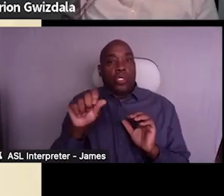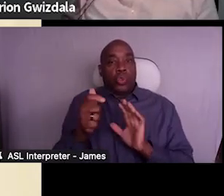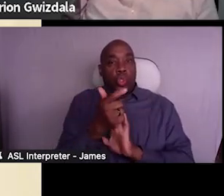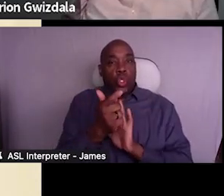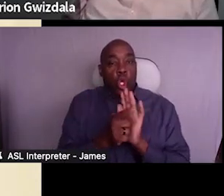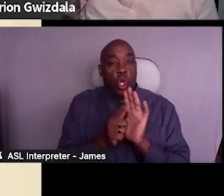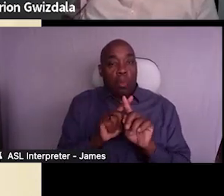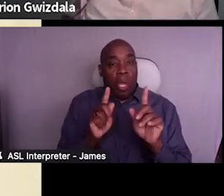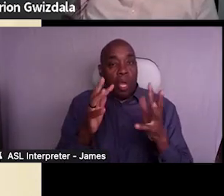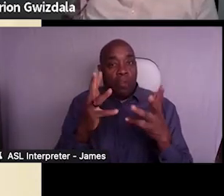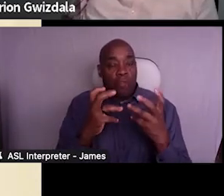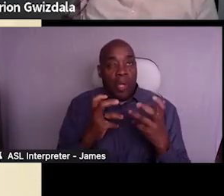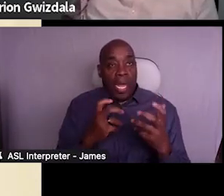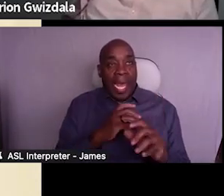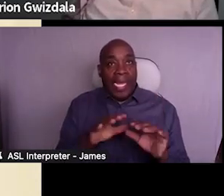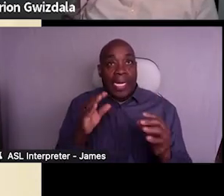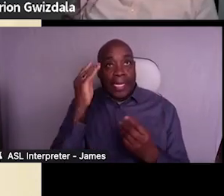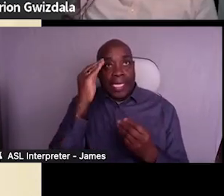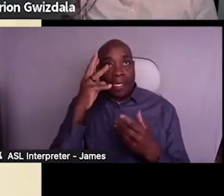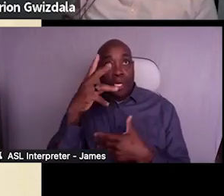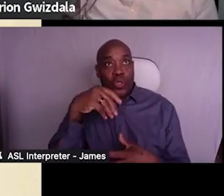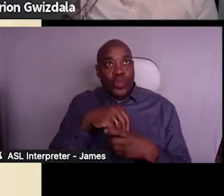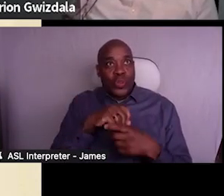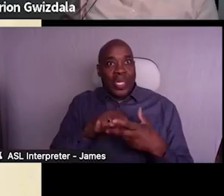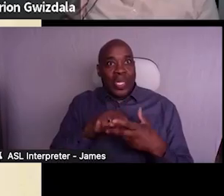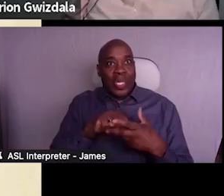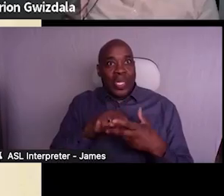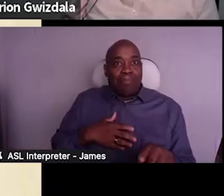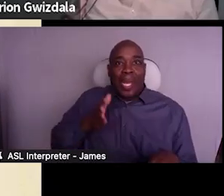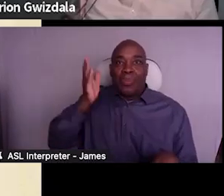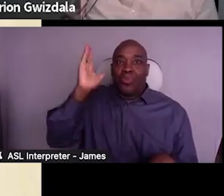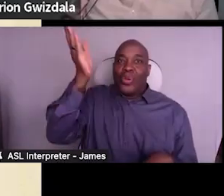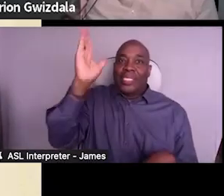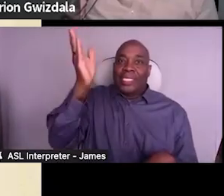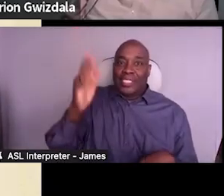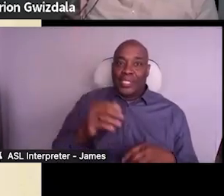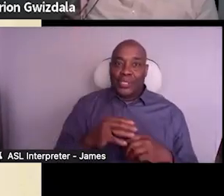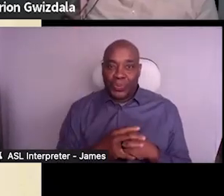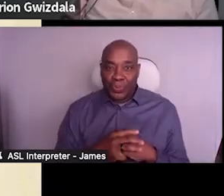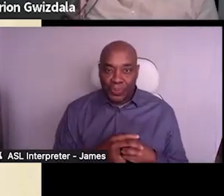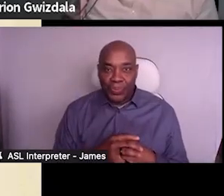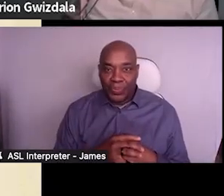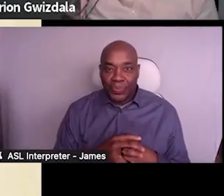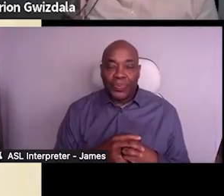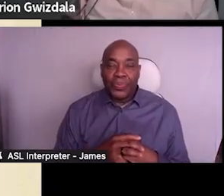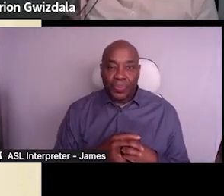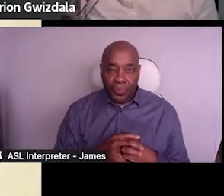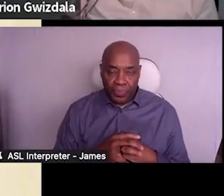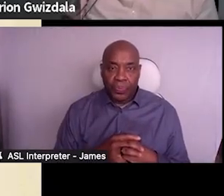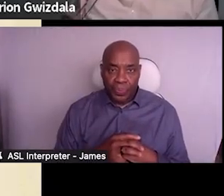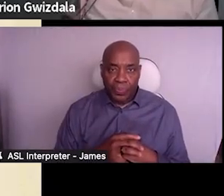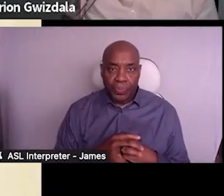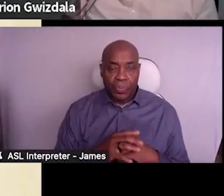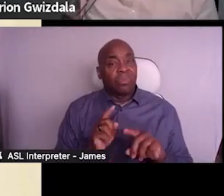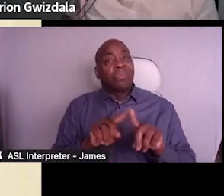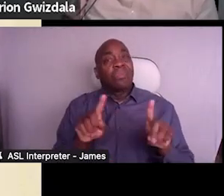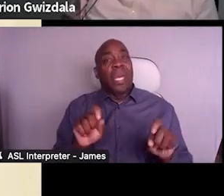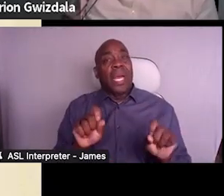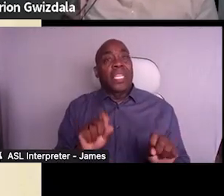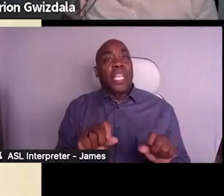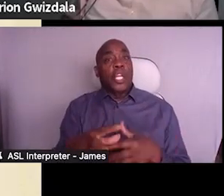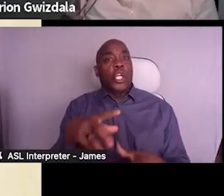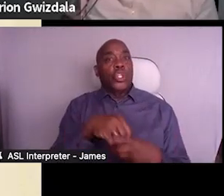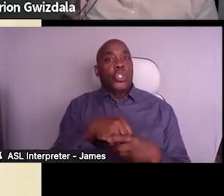Unfortunately, I didn't think of including it in my list of documents, but I can include